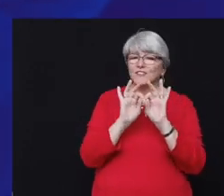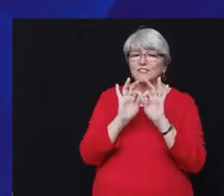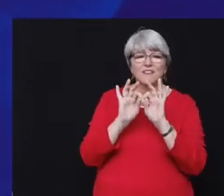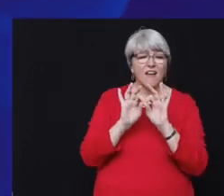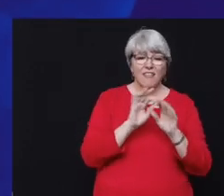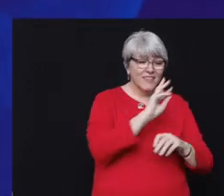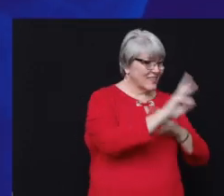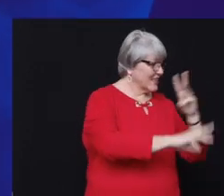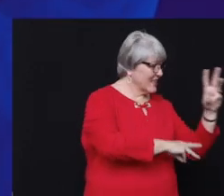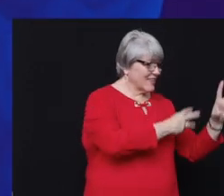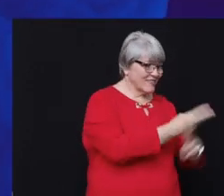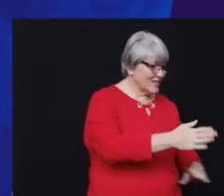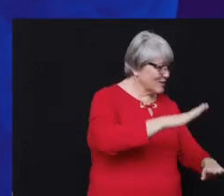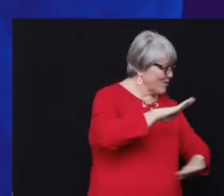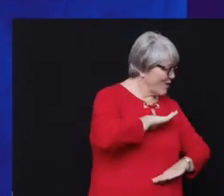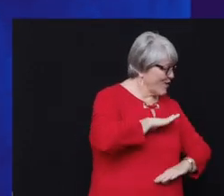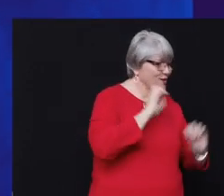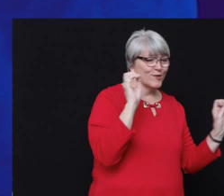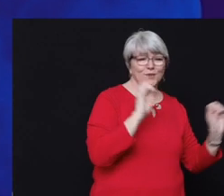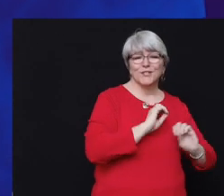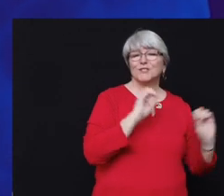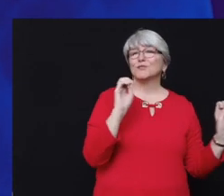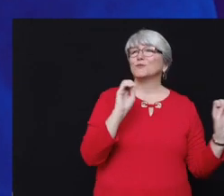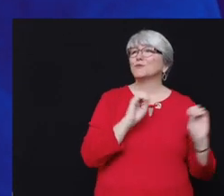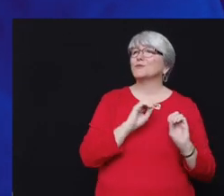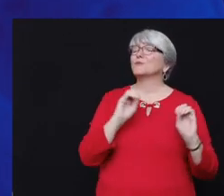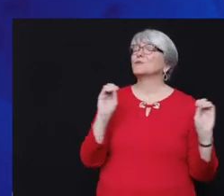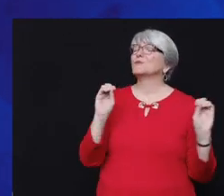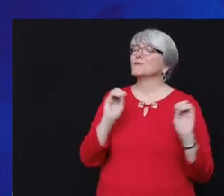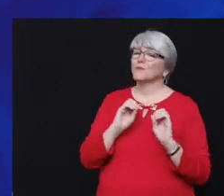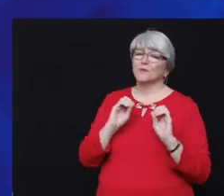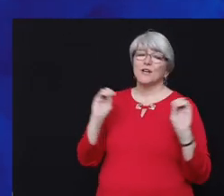matters, nothing in this world will do.